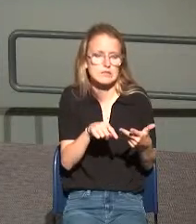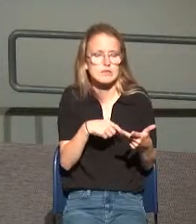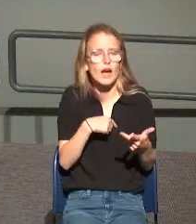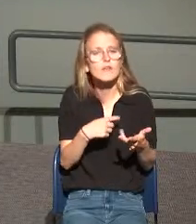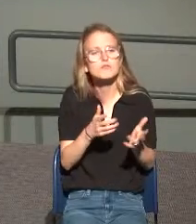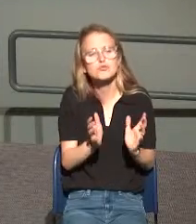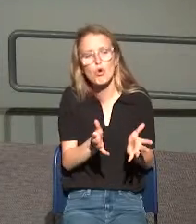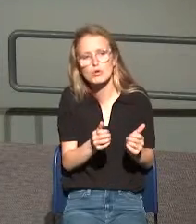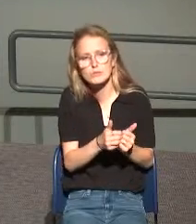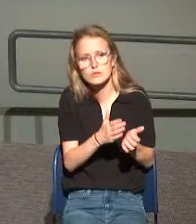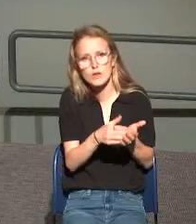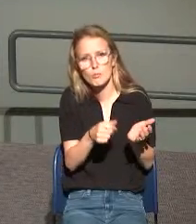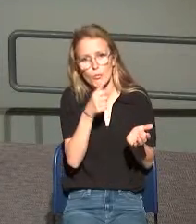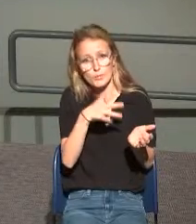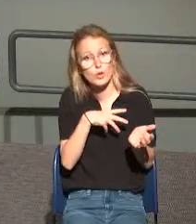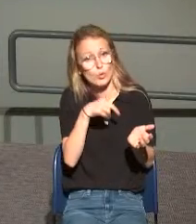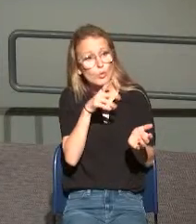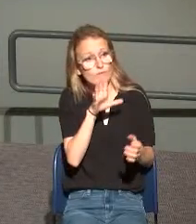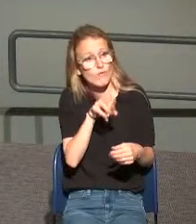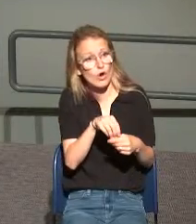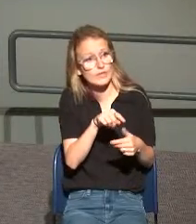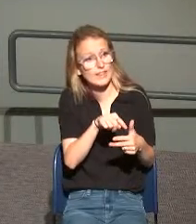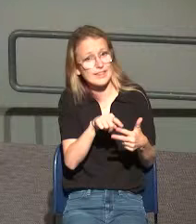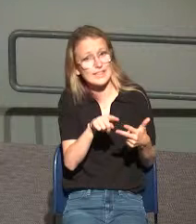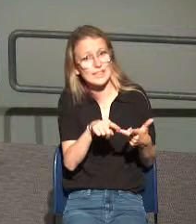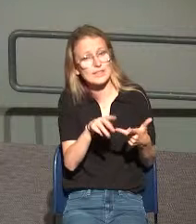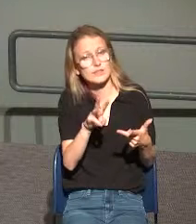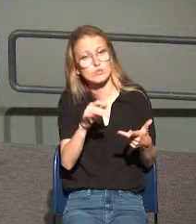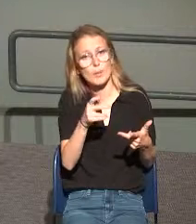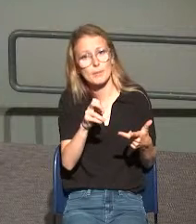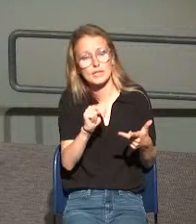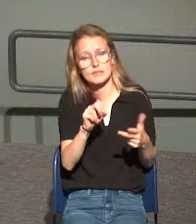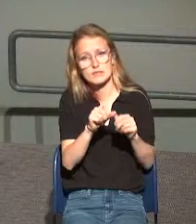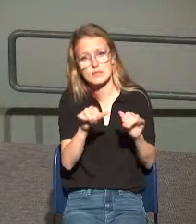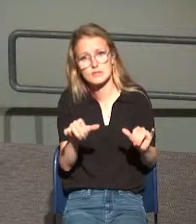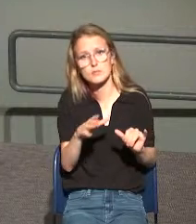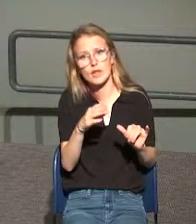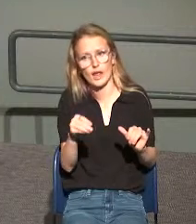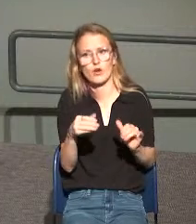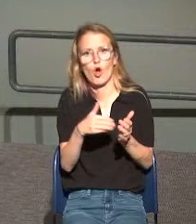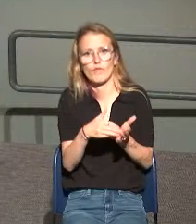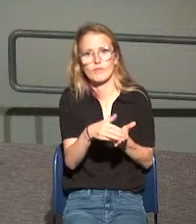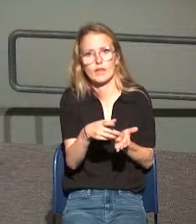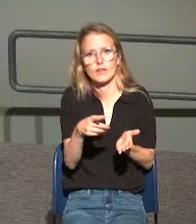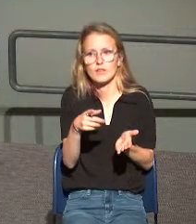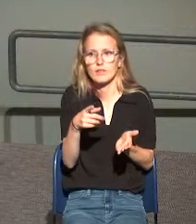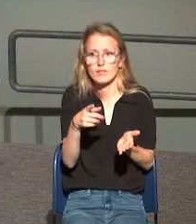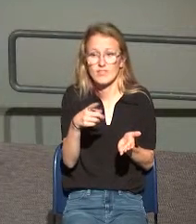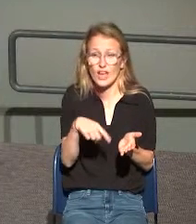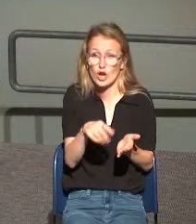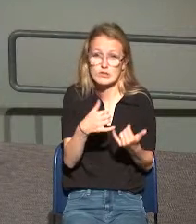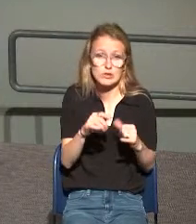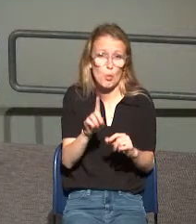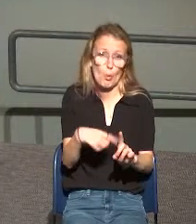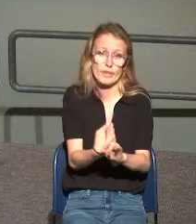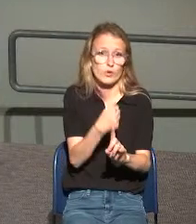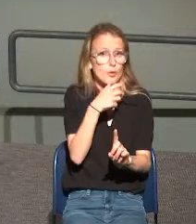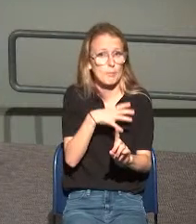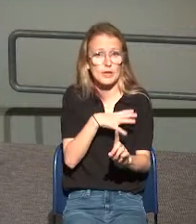who are in those weapon systems, and they're often still the only woman in their squadron in